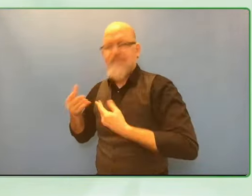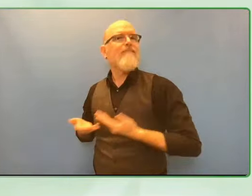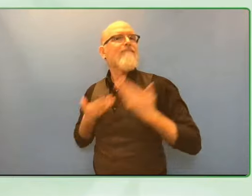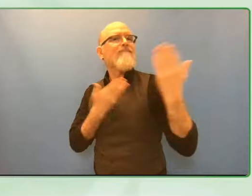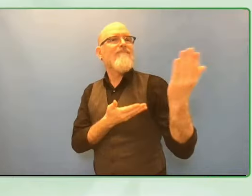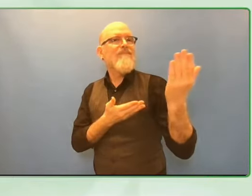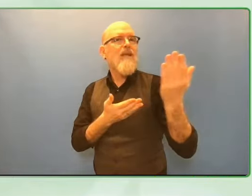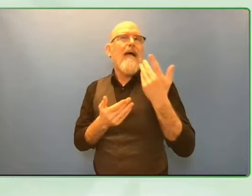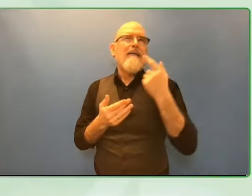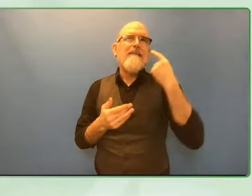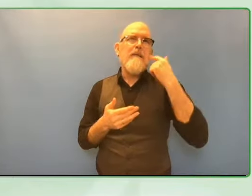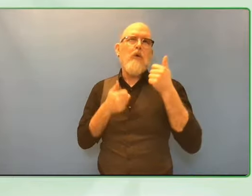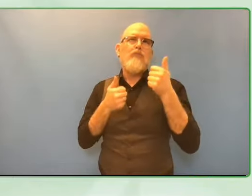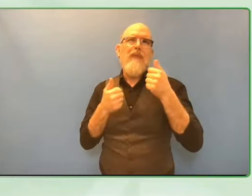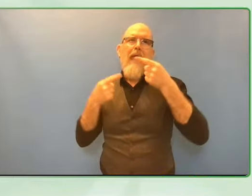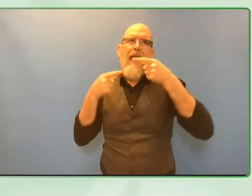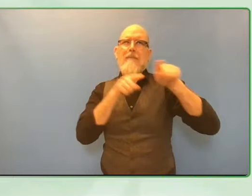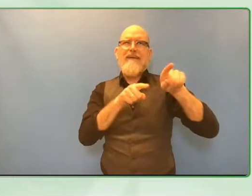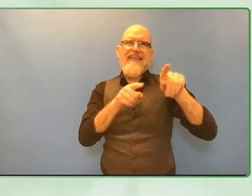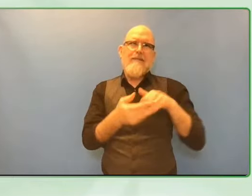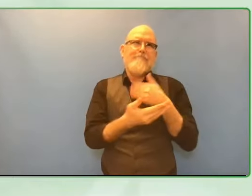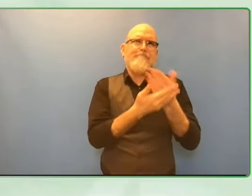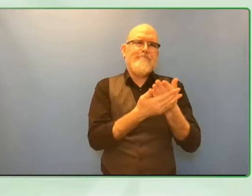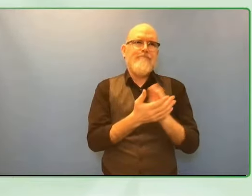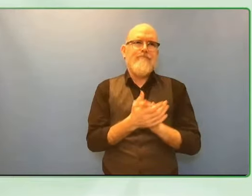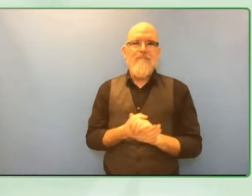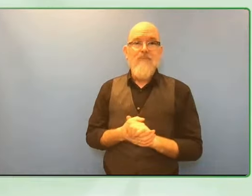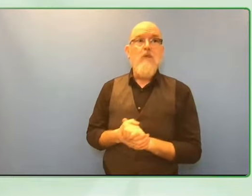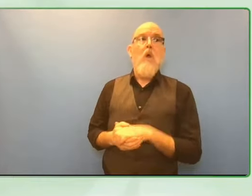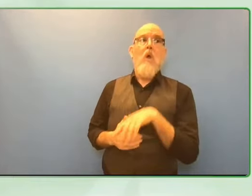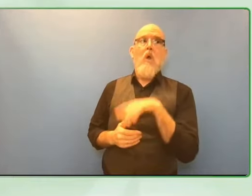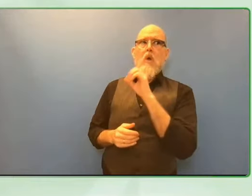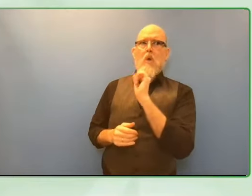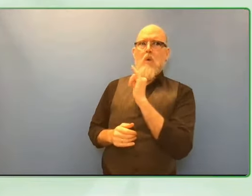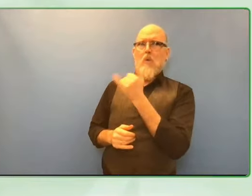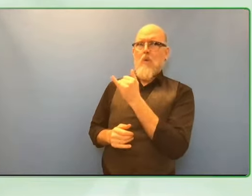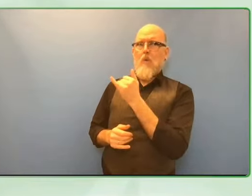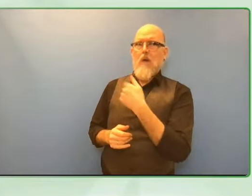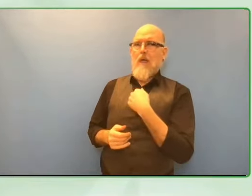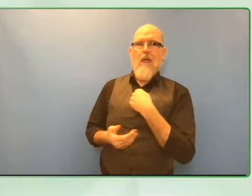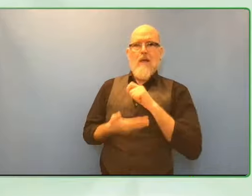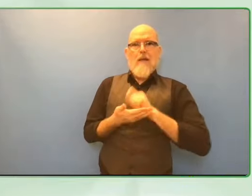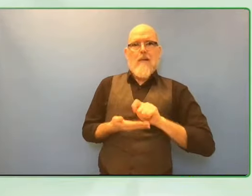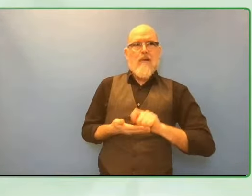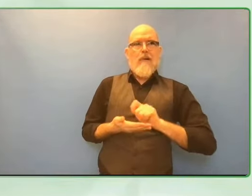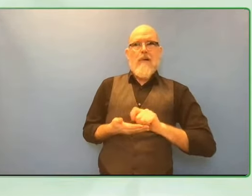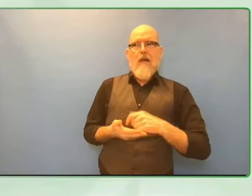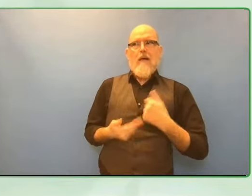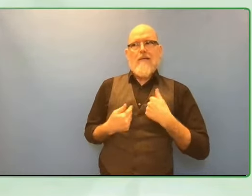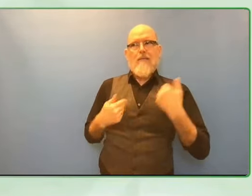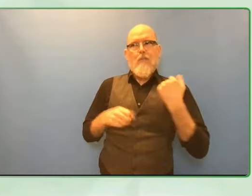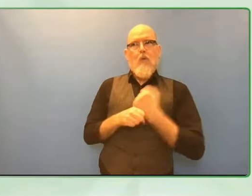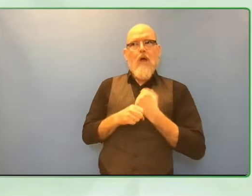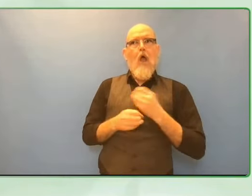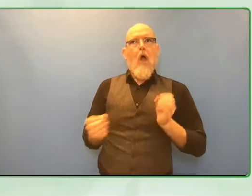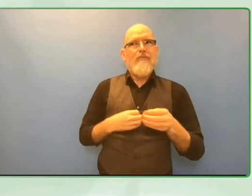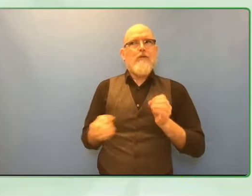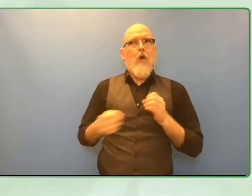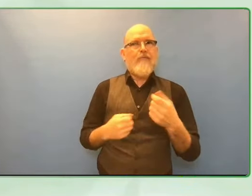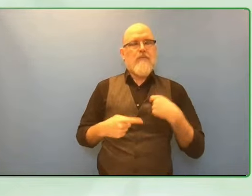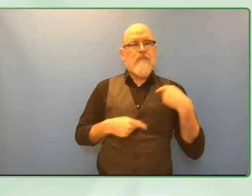having worked in offices throughout my life, just the experience of being in an office is so